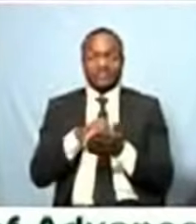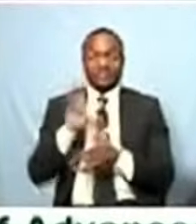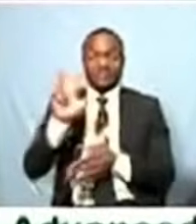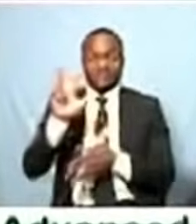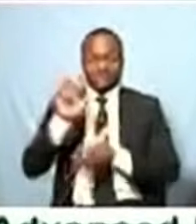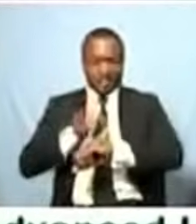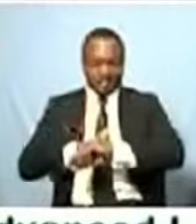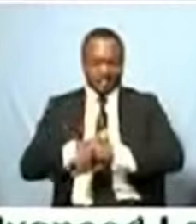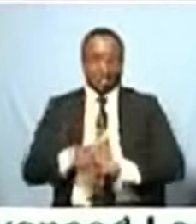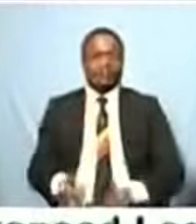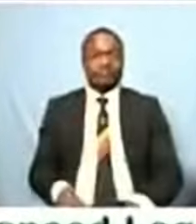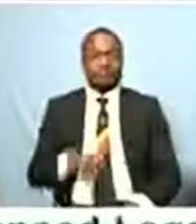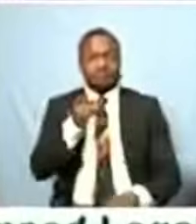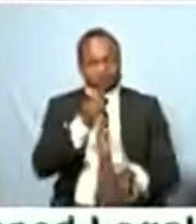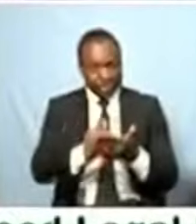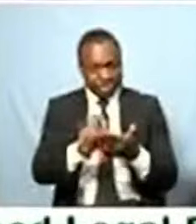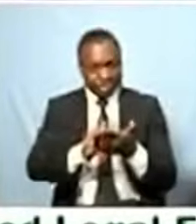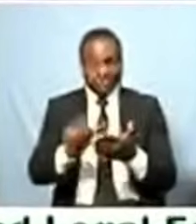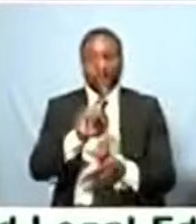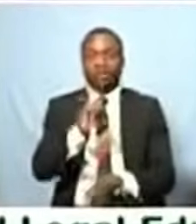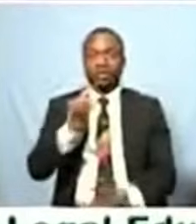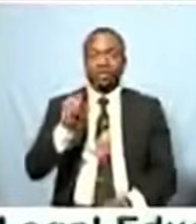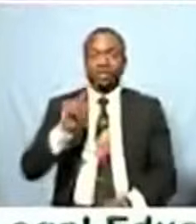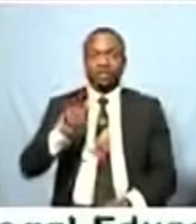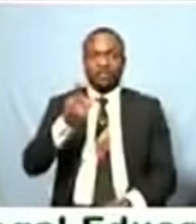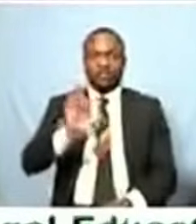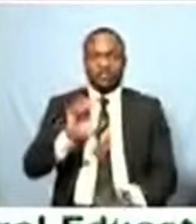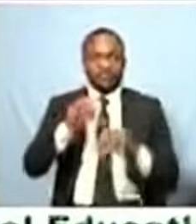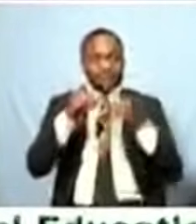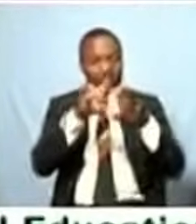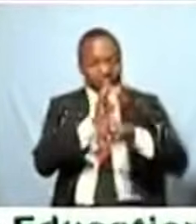3 attempts, you write to ZIALI to be given the